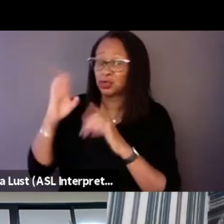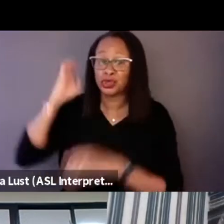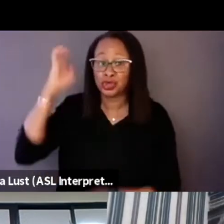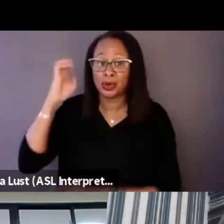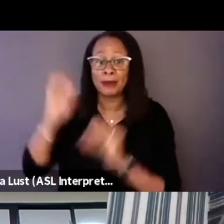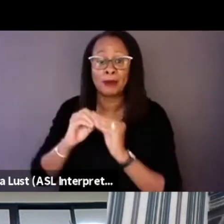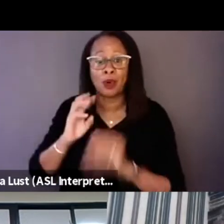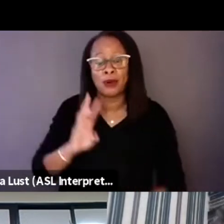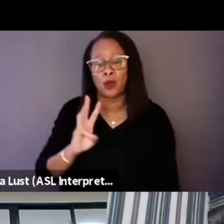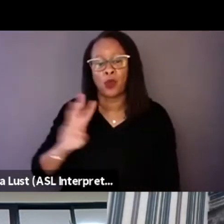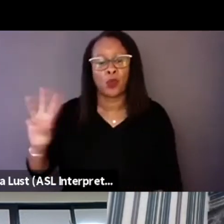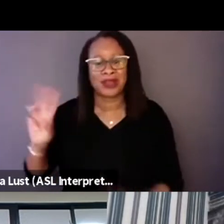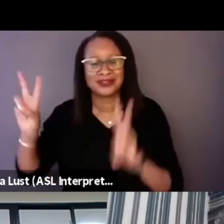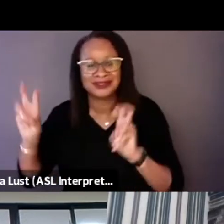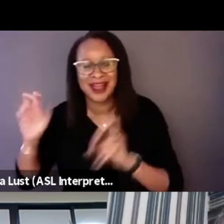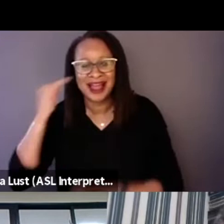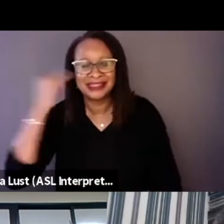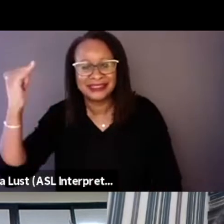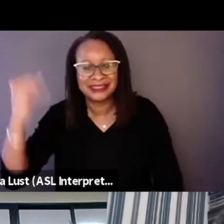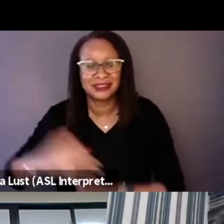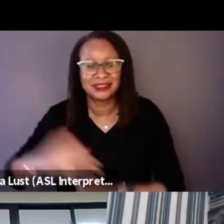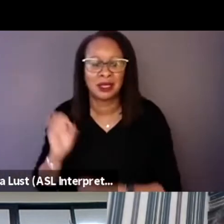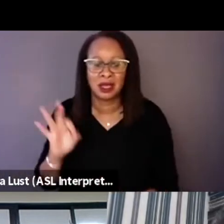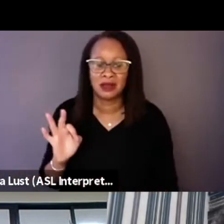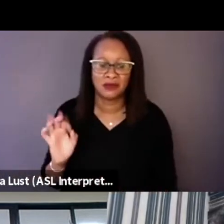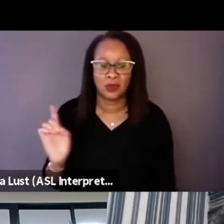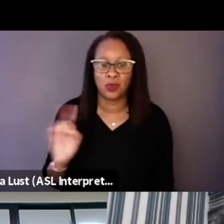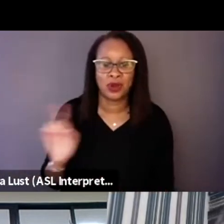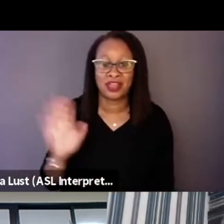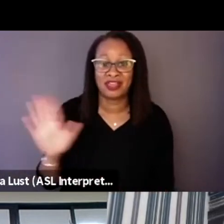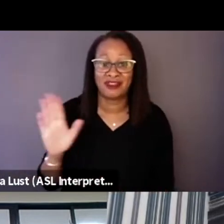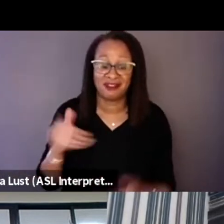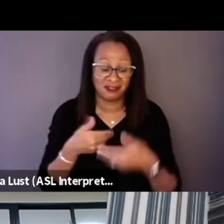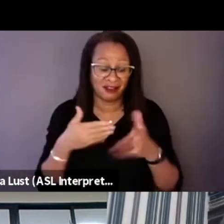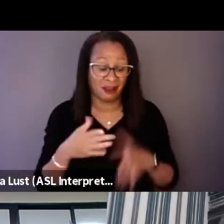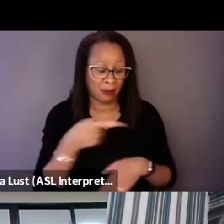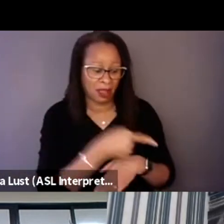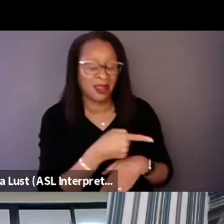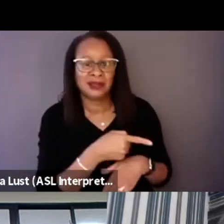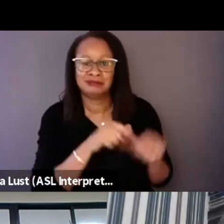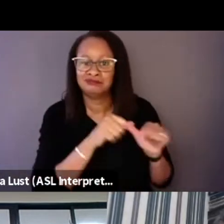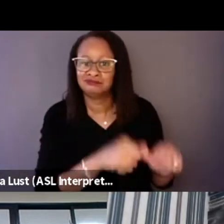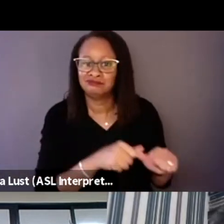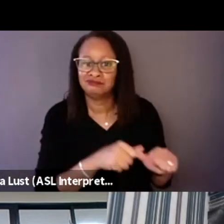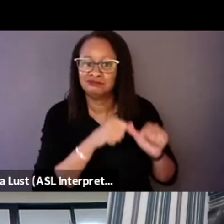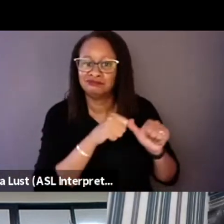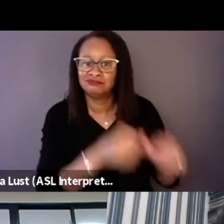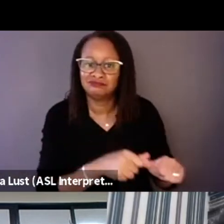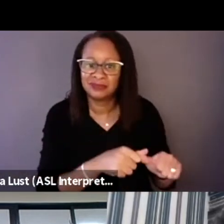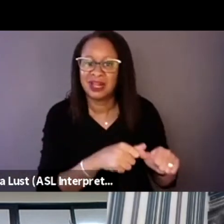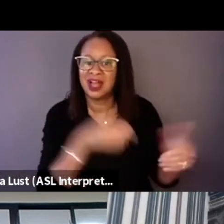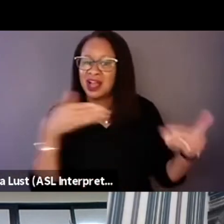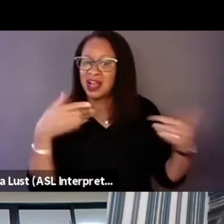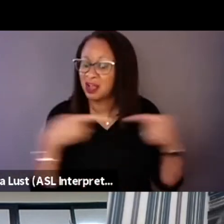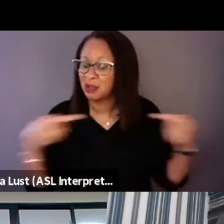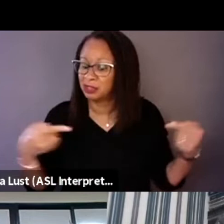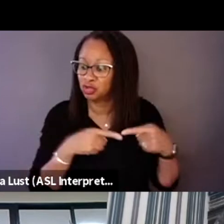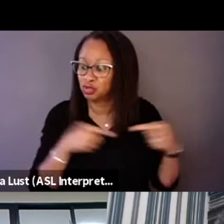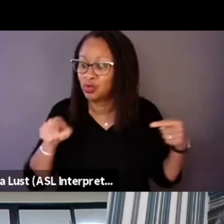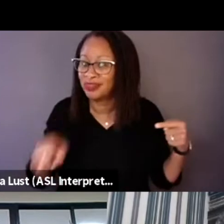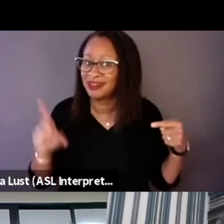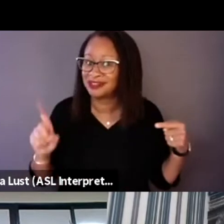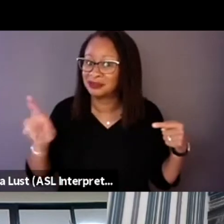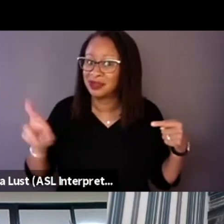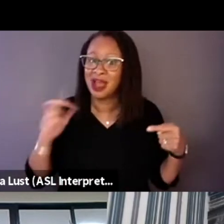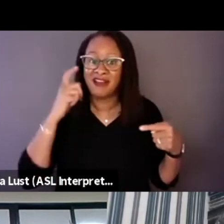Western ideal of which their neighbor is in constant sort of contradiction to them. So from an